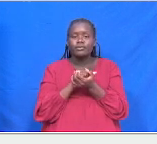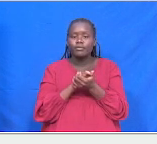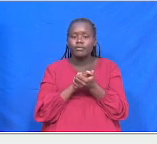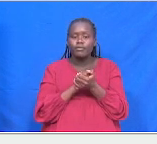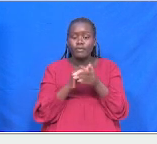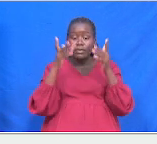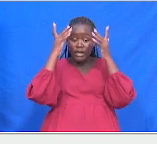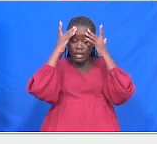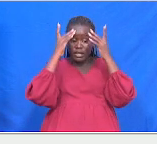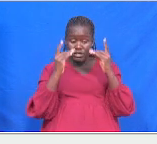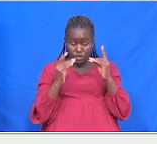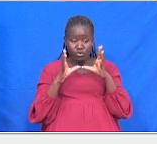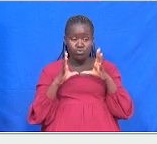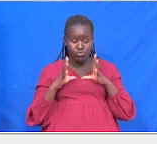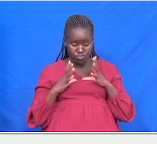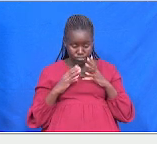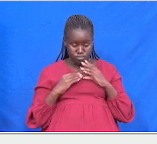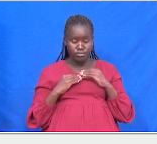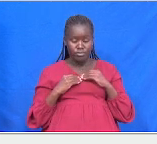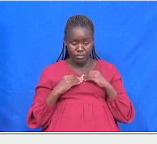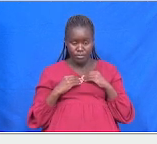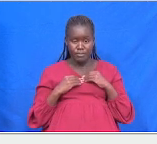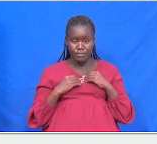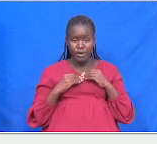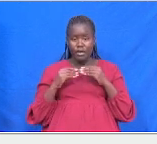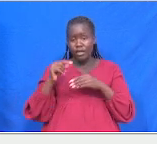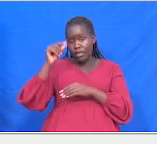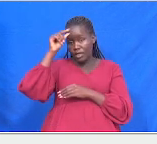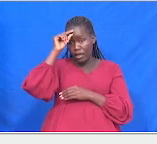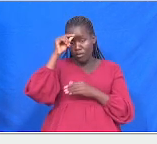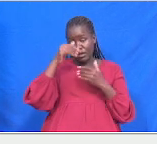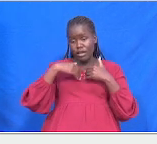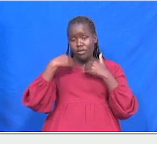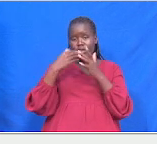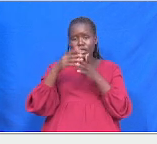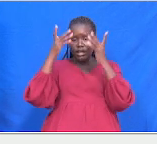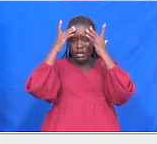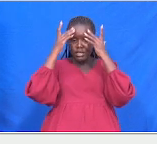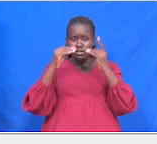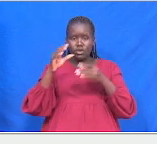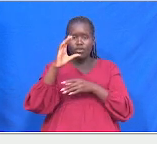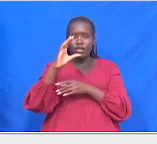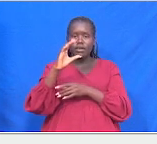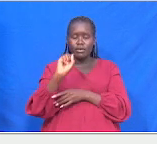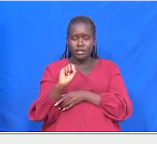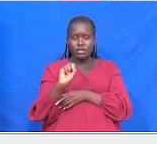my decision to embrace a broad-based government following the decision of the cabinet after the GNC protest